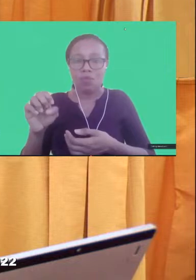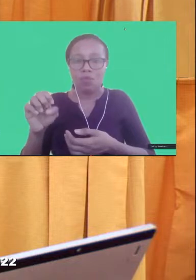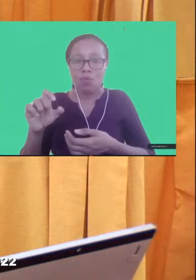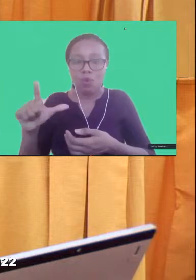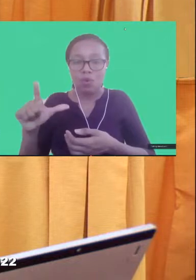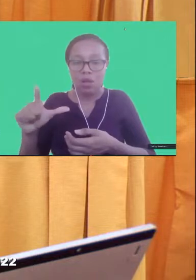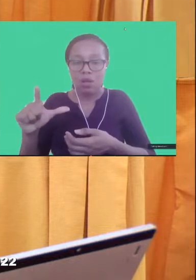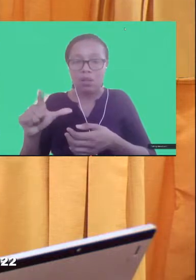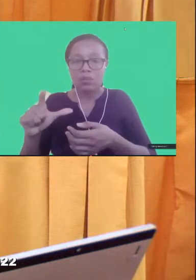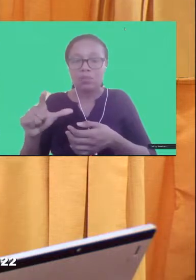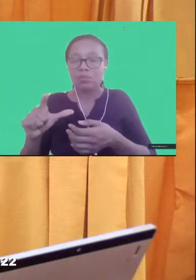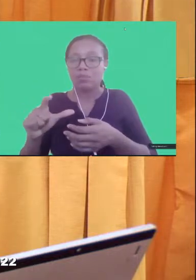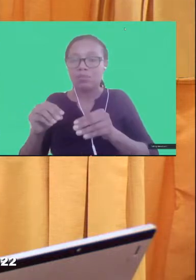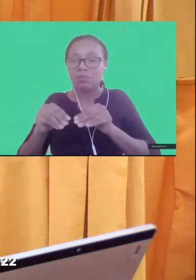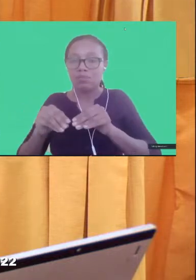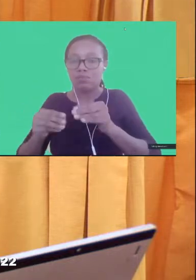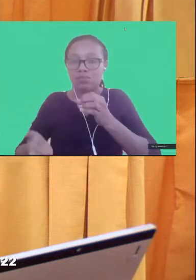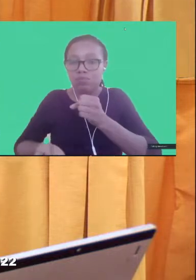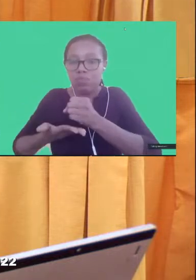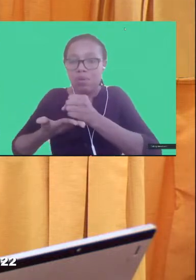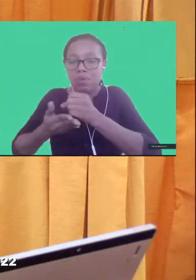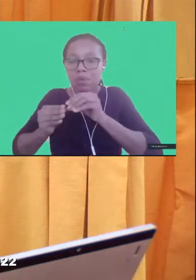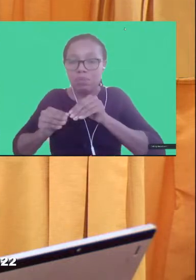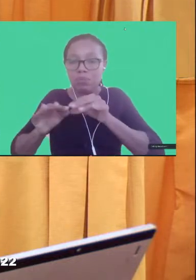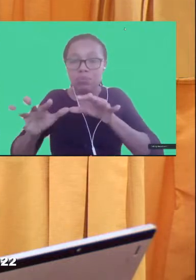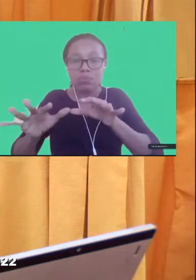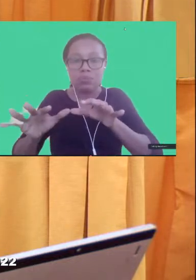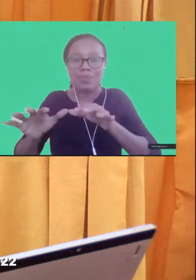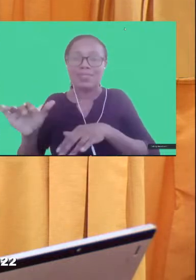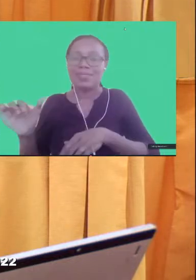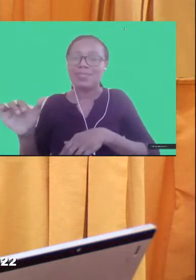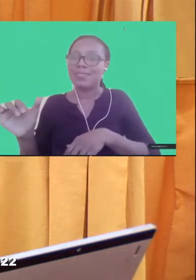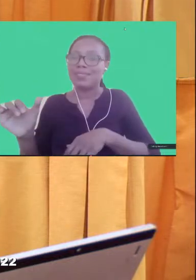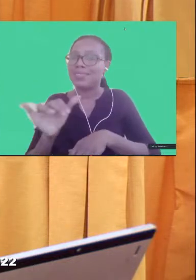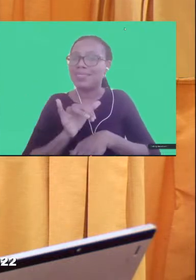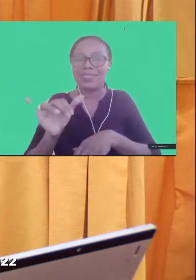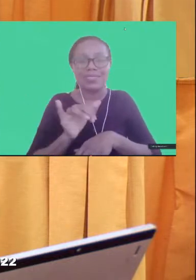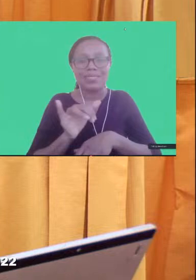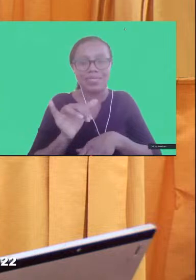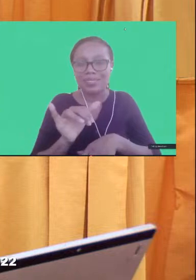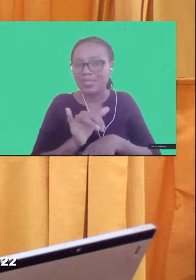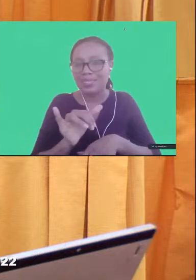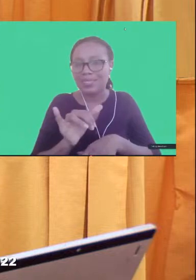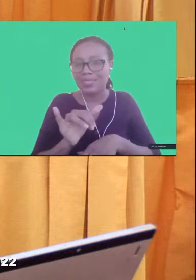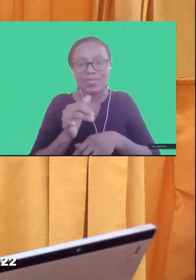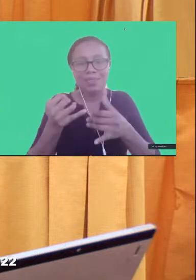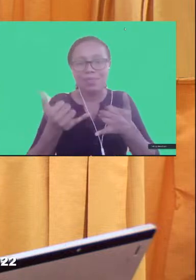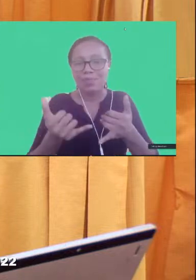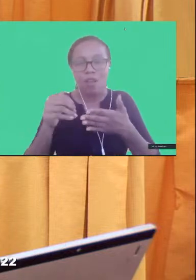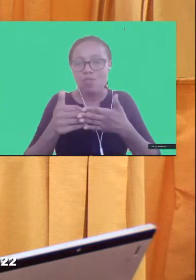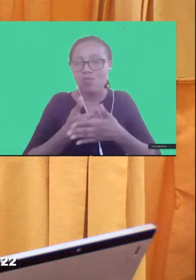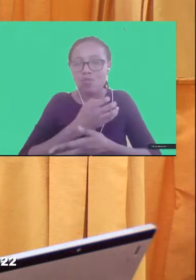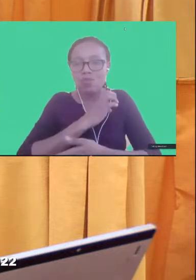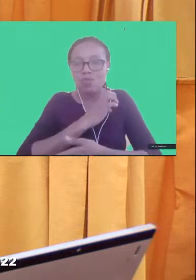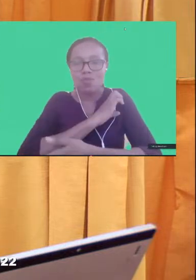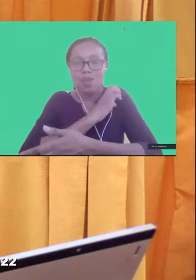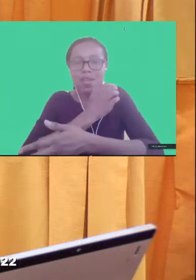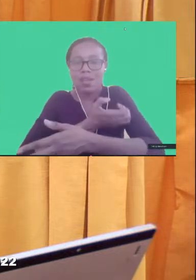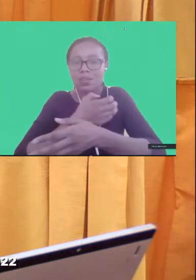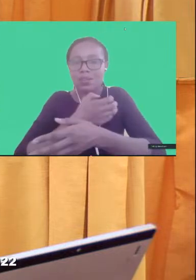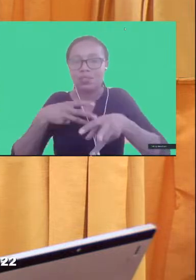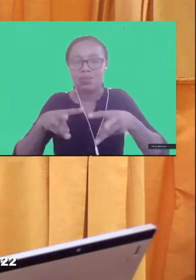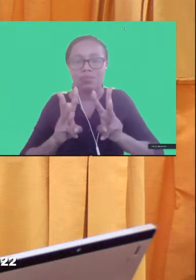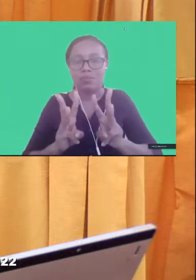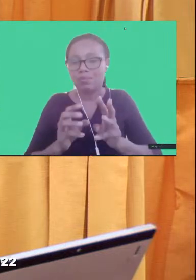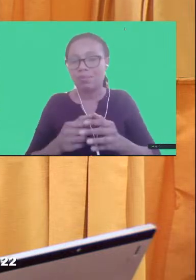therefore, part of this 1.5 million also takes a look at developing a policy